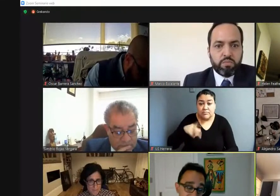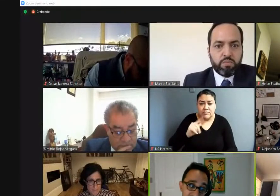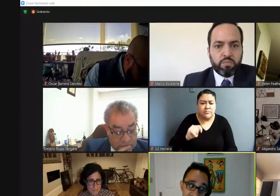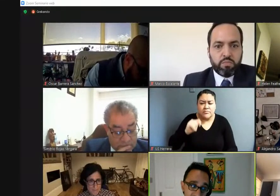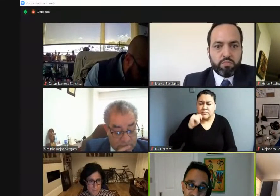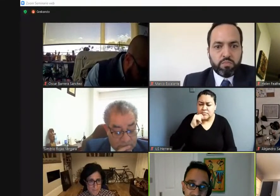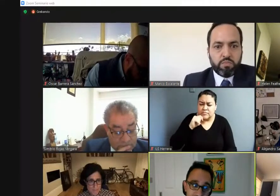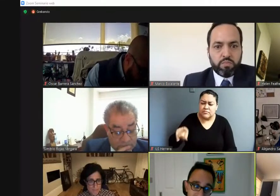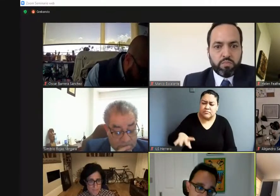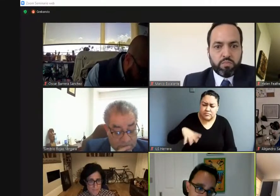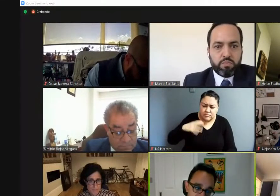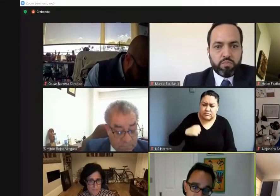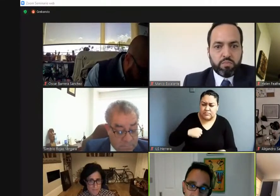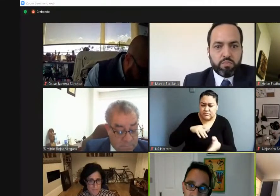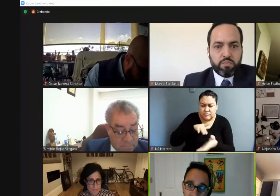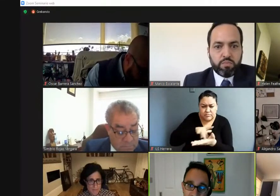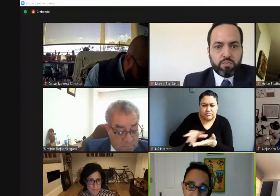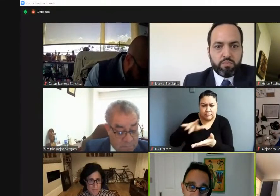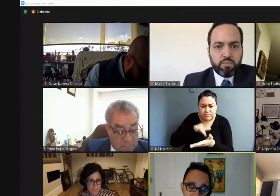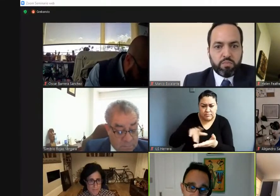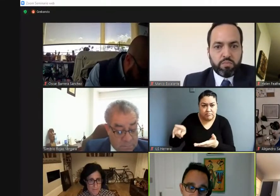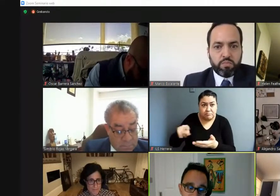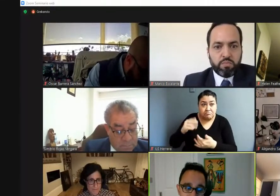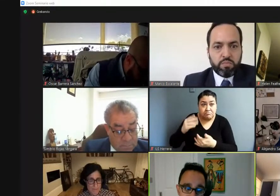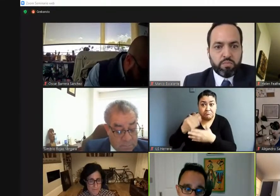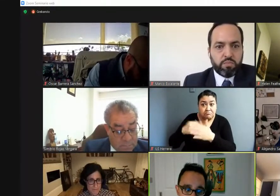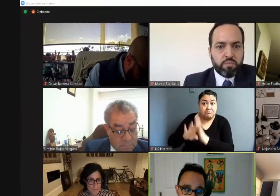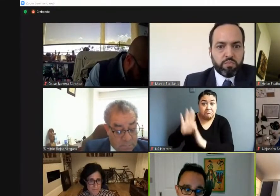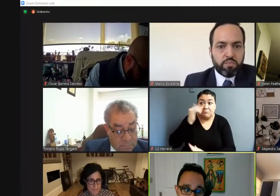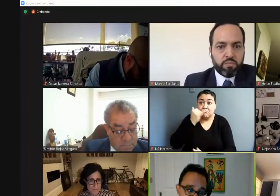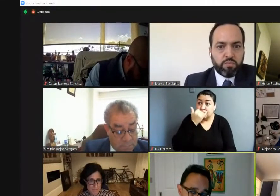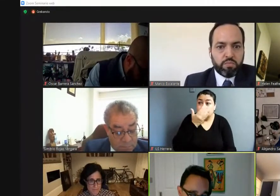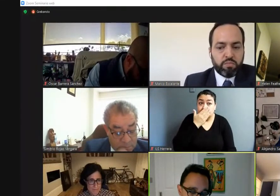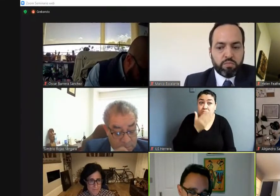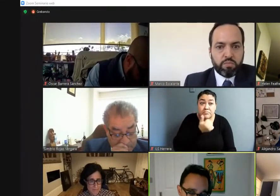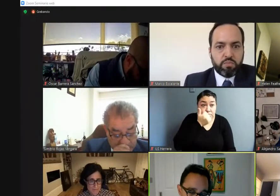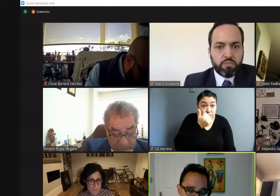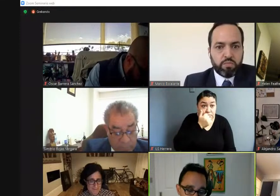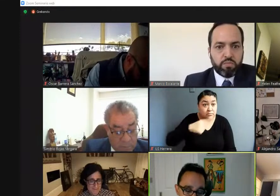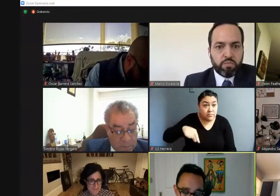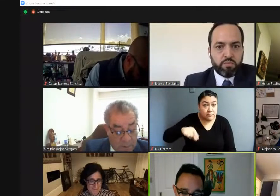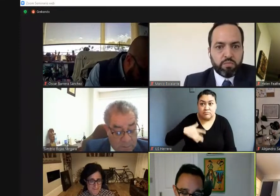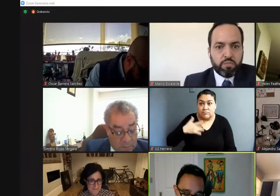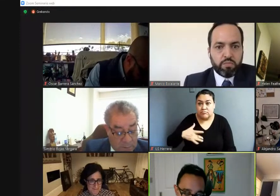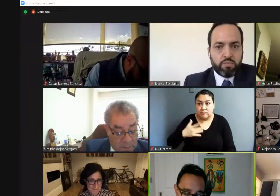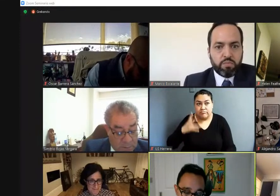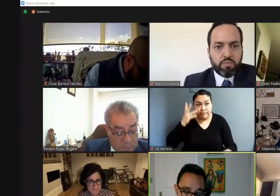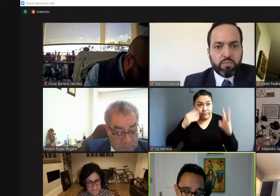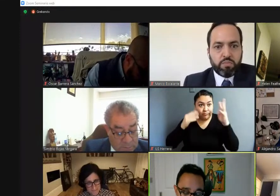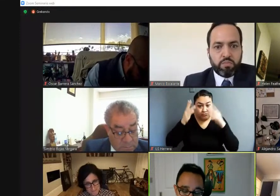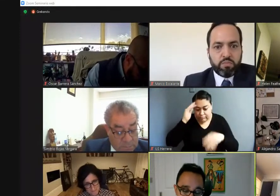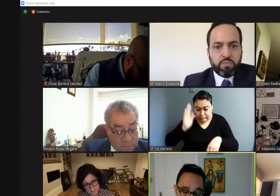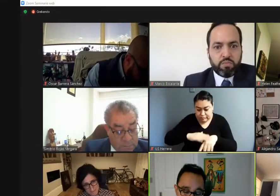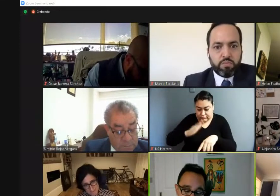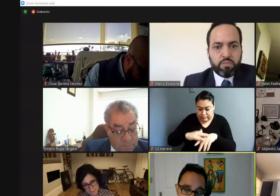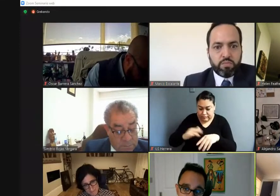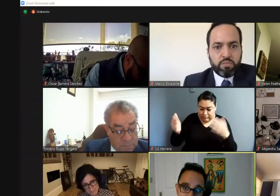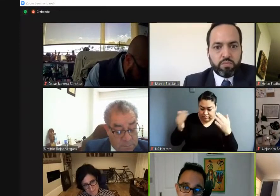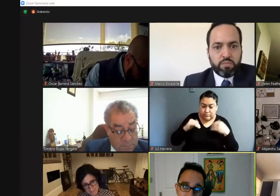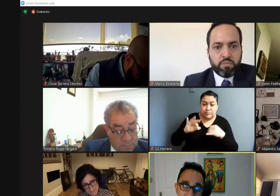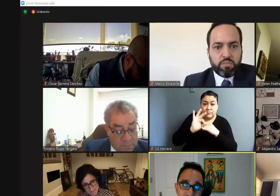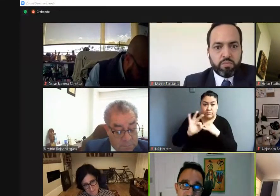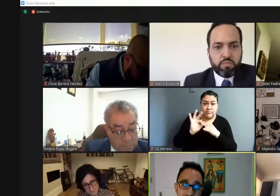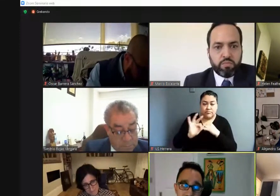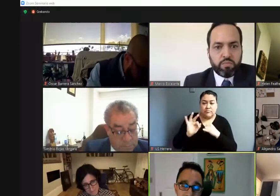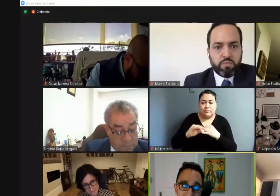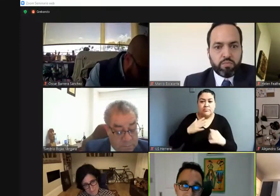students as they get to really stay with that tutor all the way through the year. And then the last thing I would say is some of our clinicians have been able